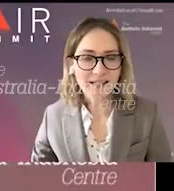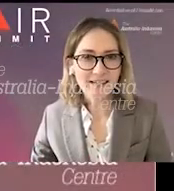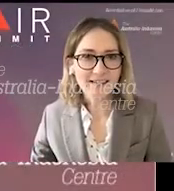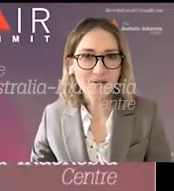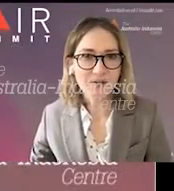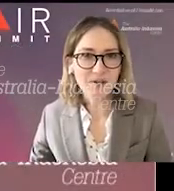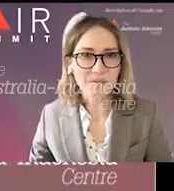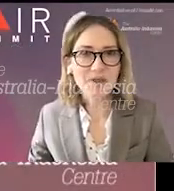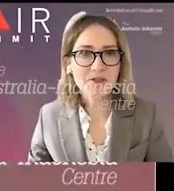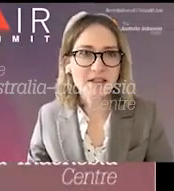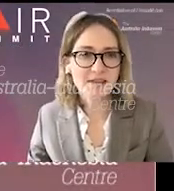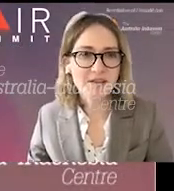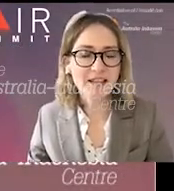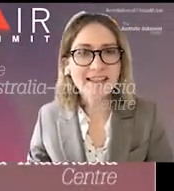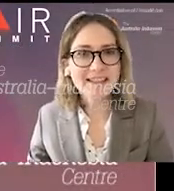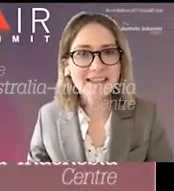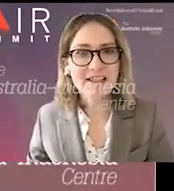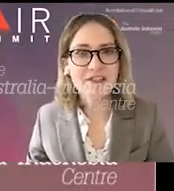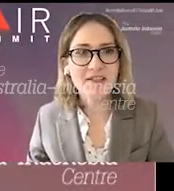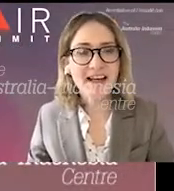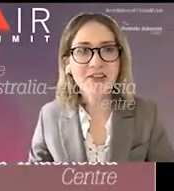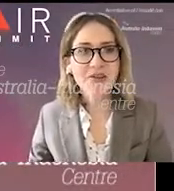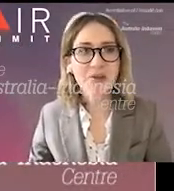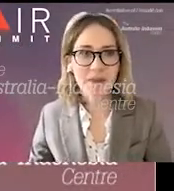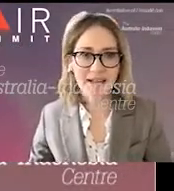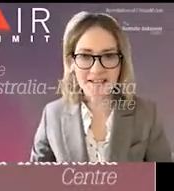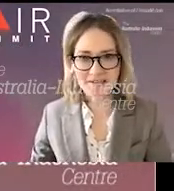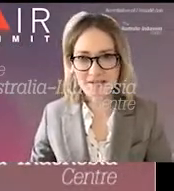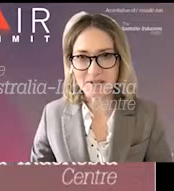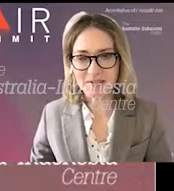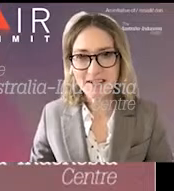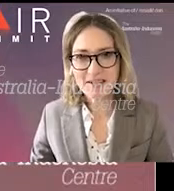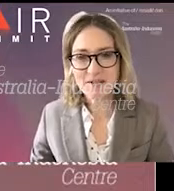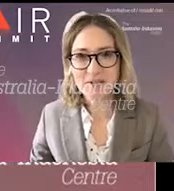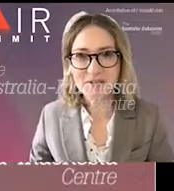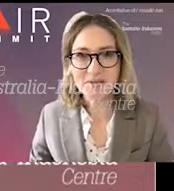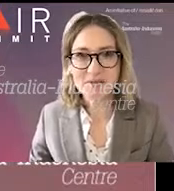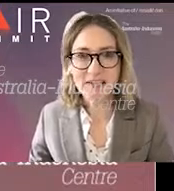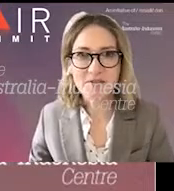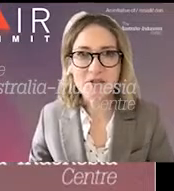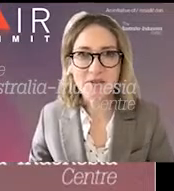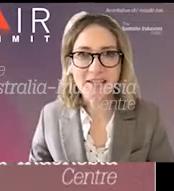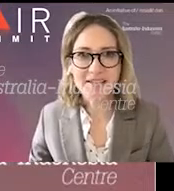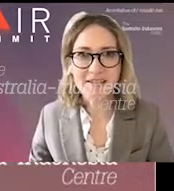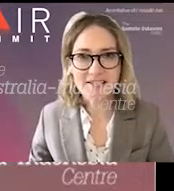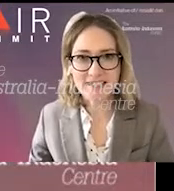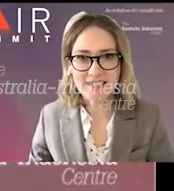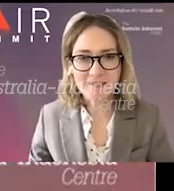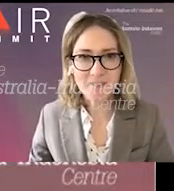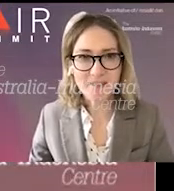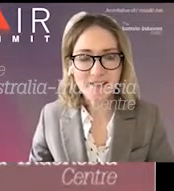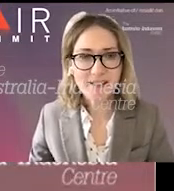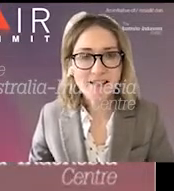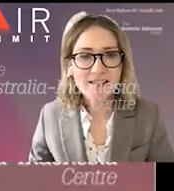Hello and welcome to the Australia-Indonesia's annual PAIR Summit. So wonderful to have you joining us